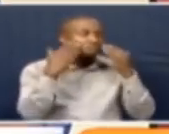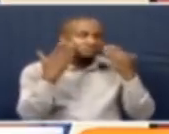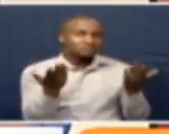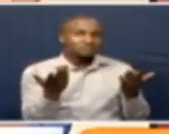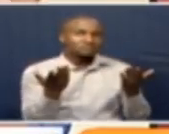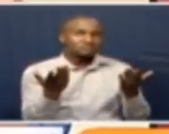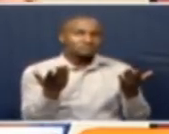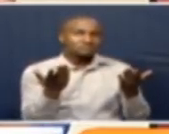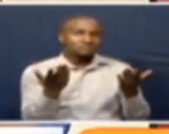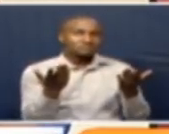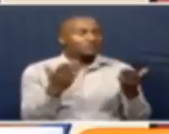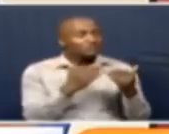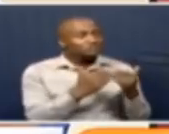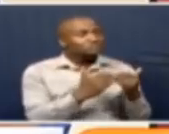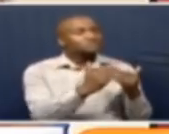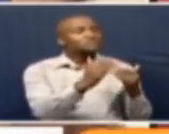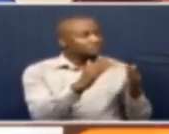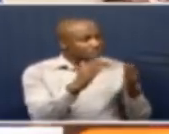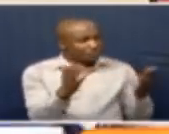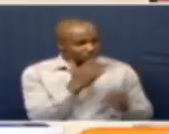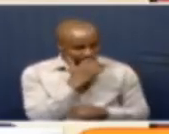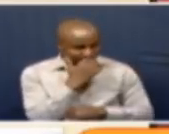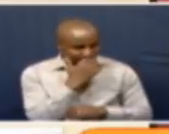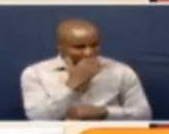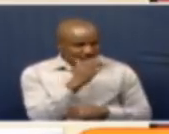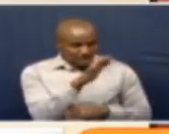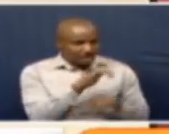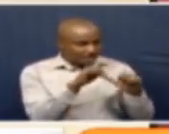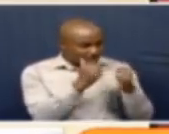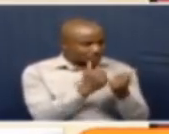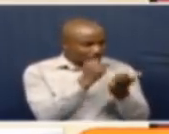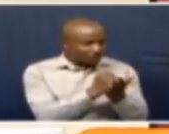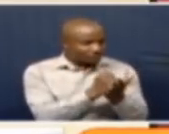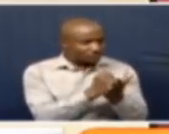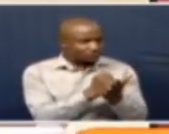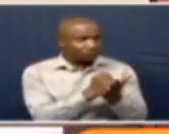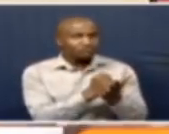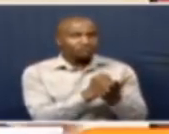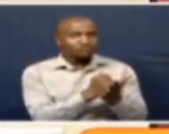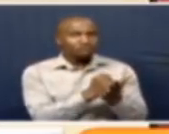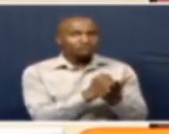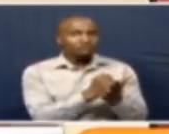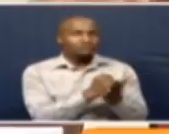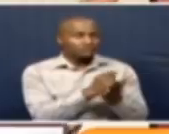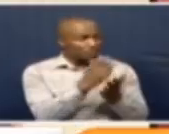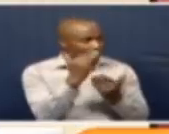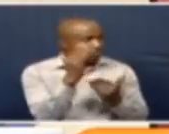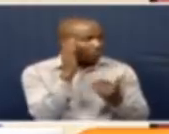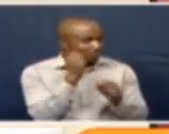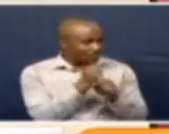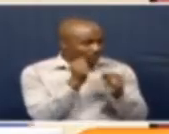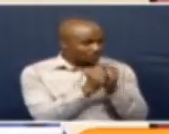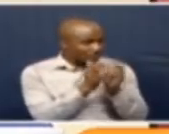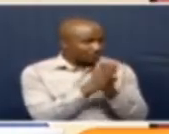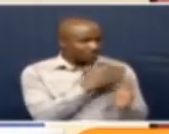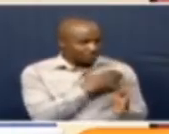about. So the way forward from industry, from agency, as you support or as we hope that you're going to join hands with